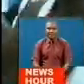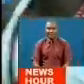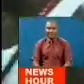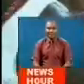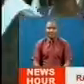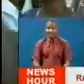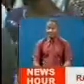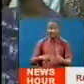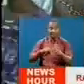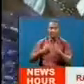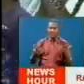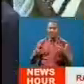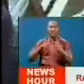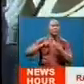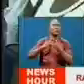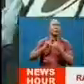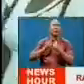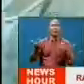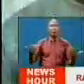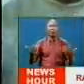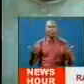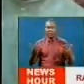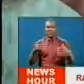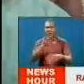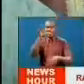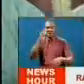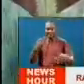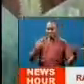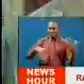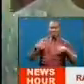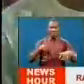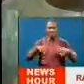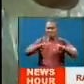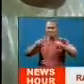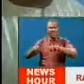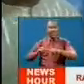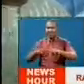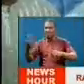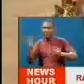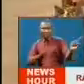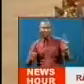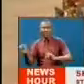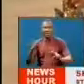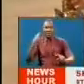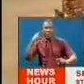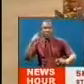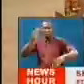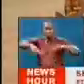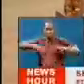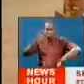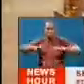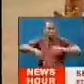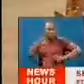For starters, the event was a sea of African wear. Then came the throbbing of the rhythms of the African drums,